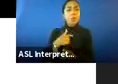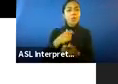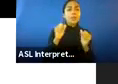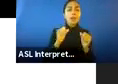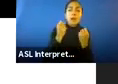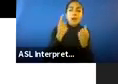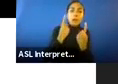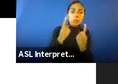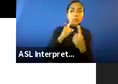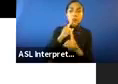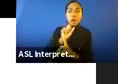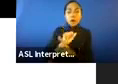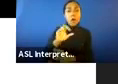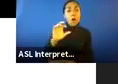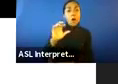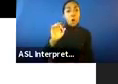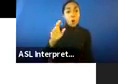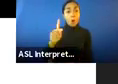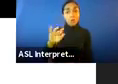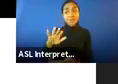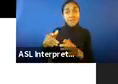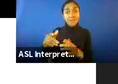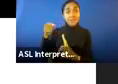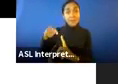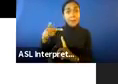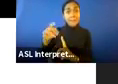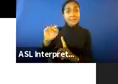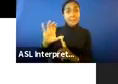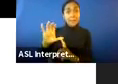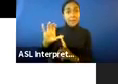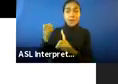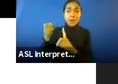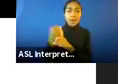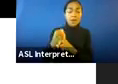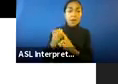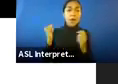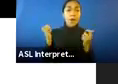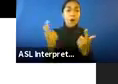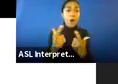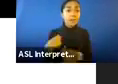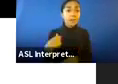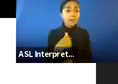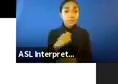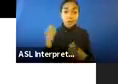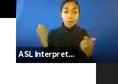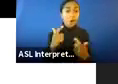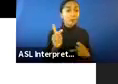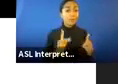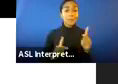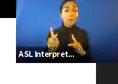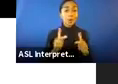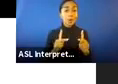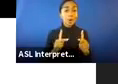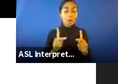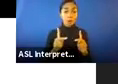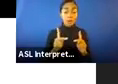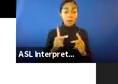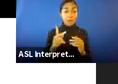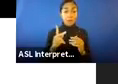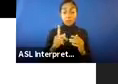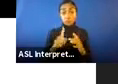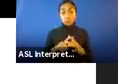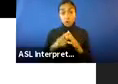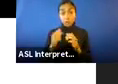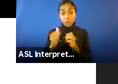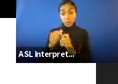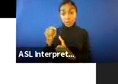actually affect all of us, all people, beginning with, in this case, the most vulnerable, the oak, to